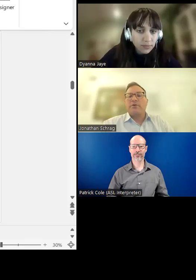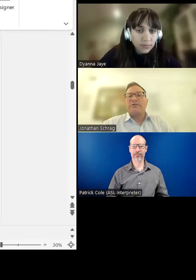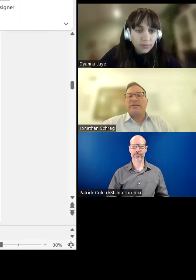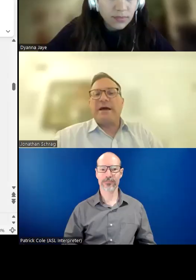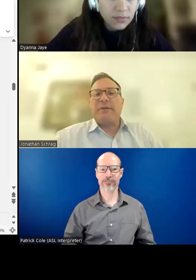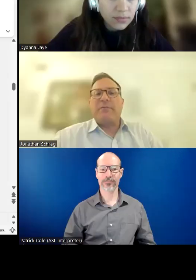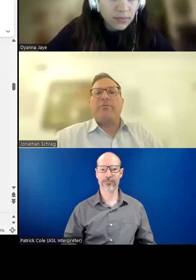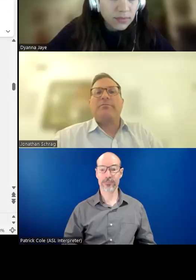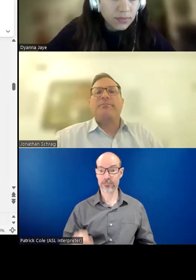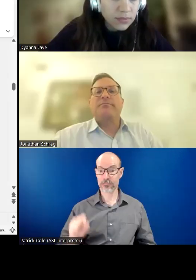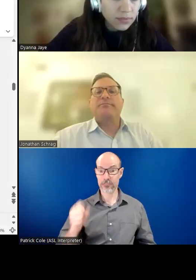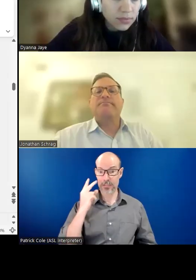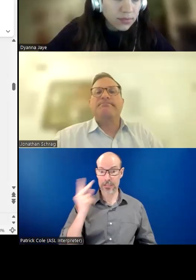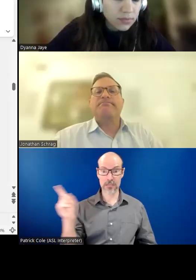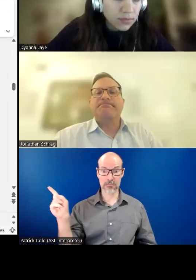Can folks see that map?